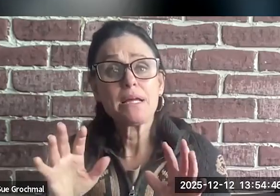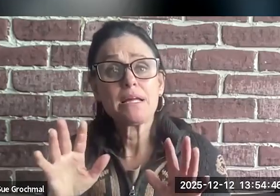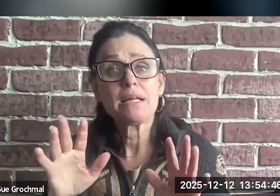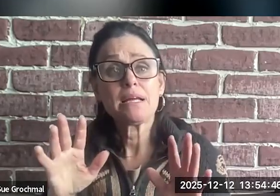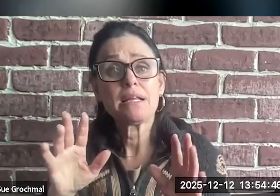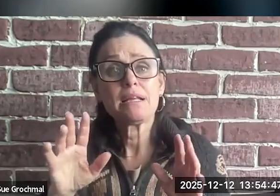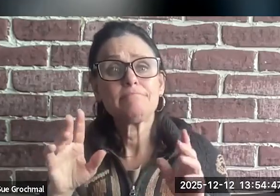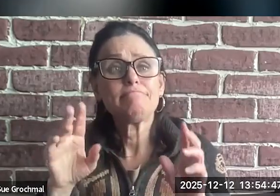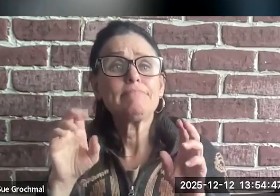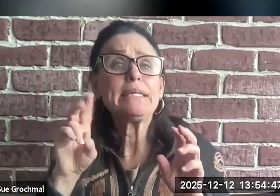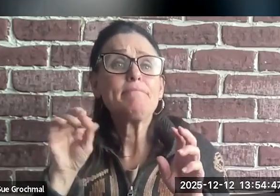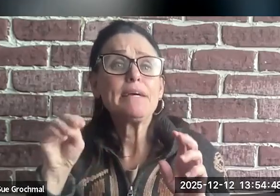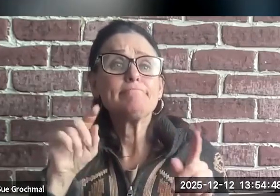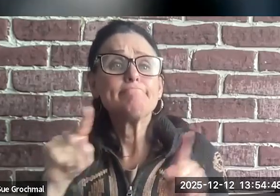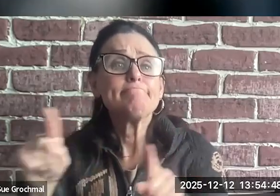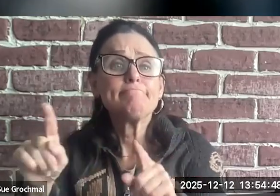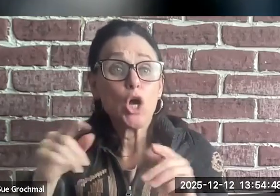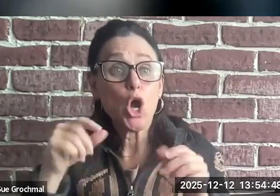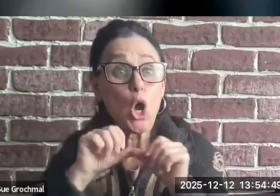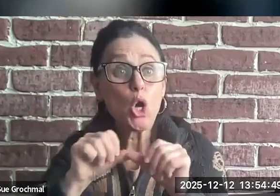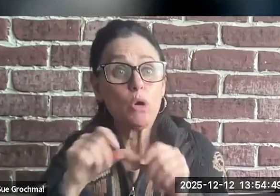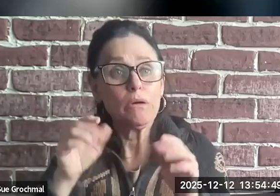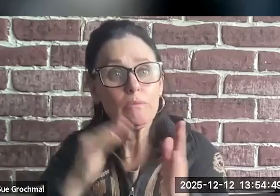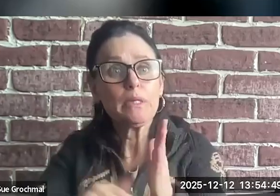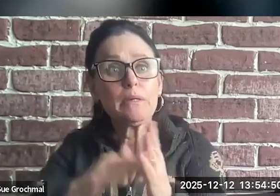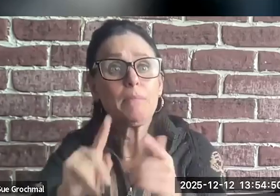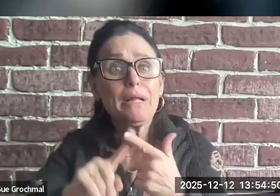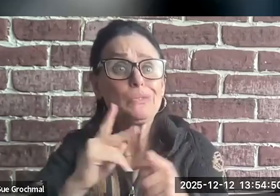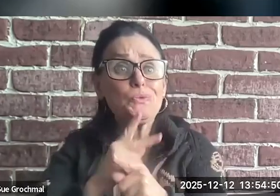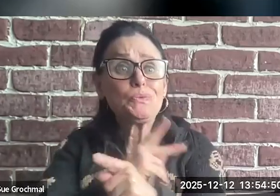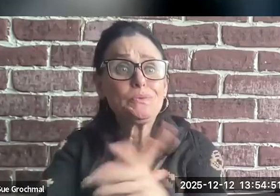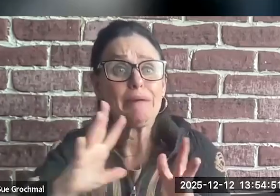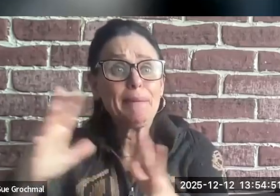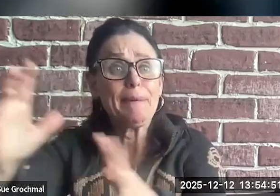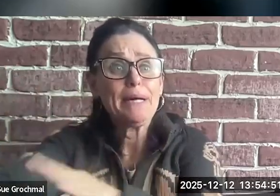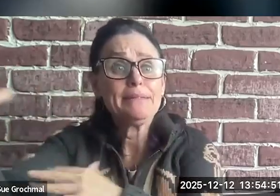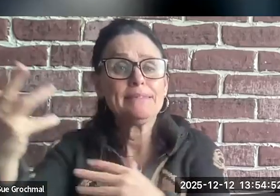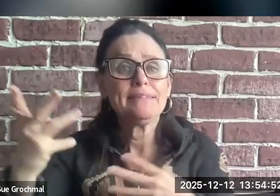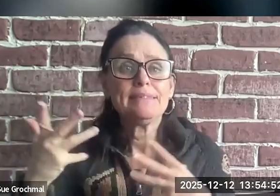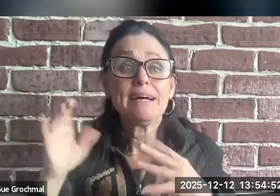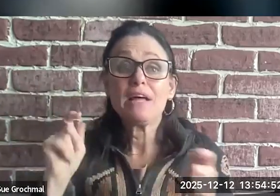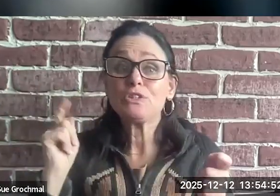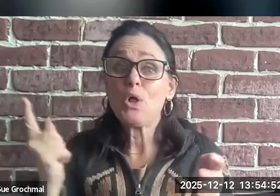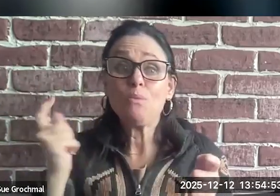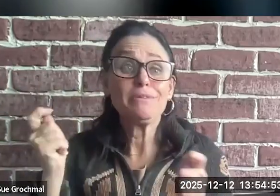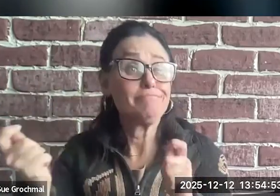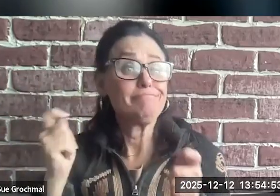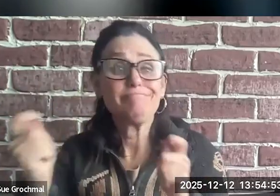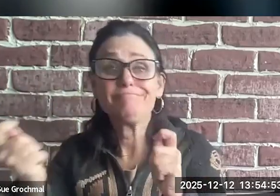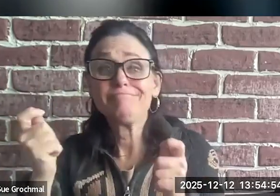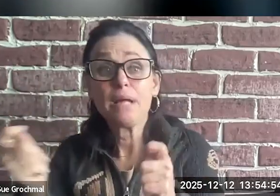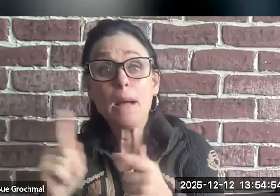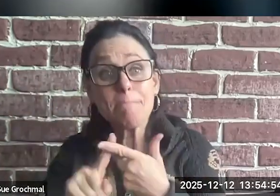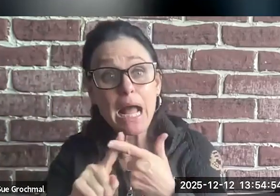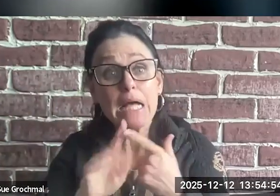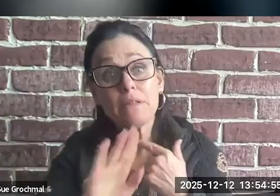climate event is, right? It's ongoing and it's repetitive, and we know it's getting worse, right? And so that's always changing, and the needs of people